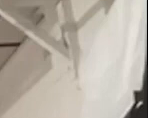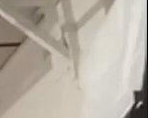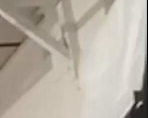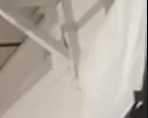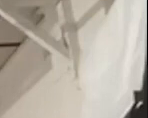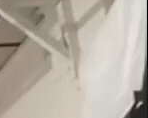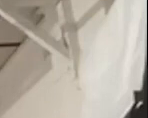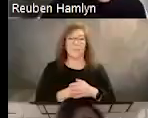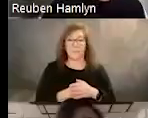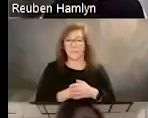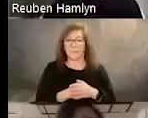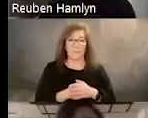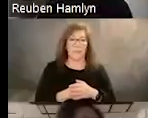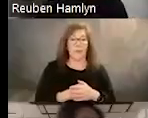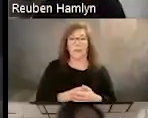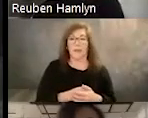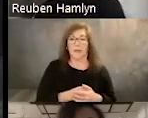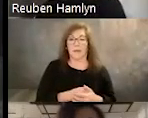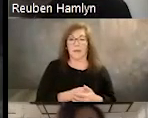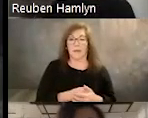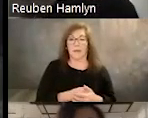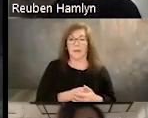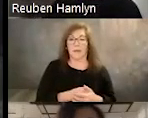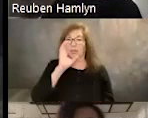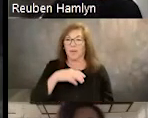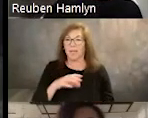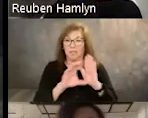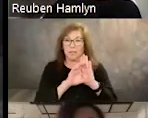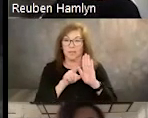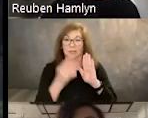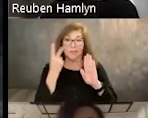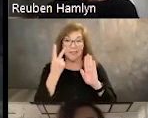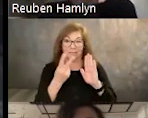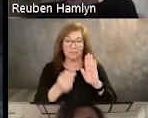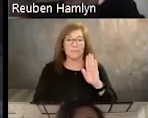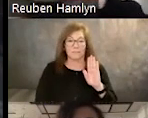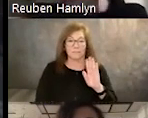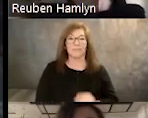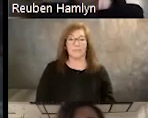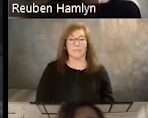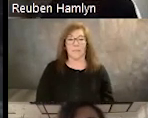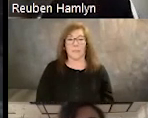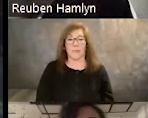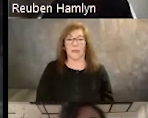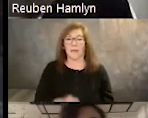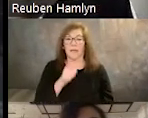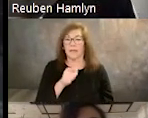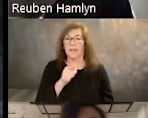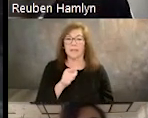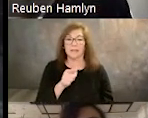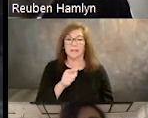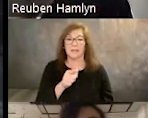Okay, cool. So here, this is a bit of a strange image. Does everyone see it? Yeah. So this